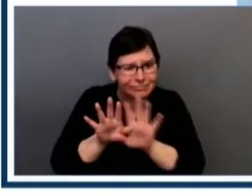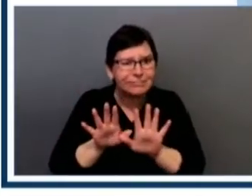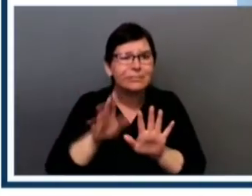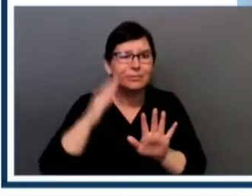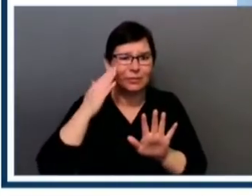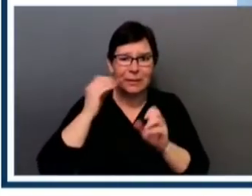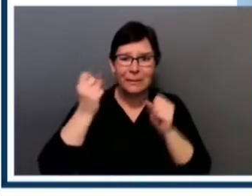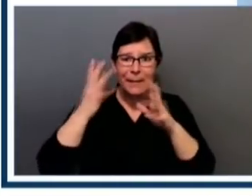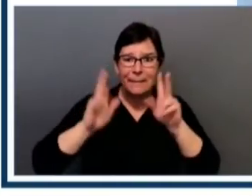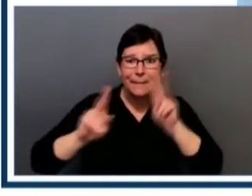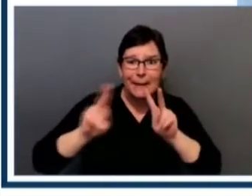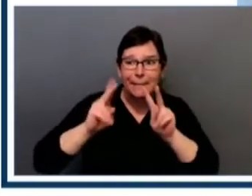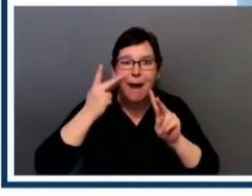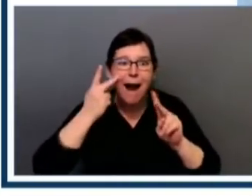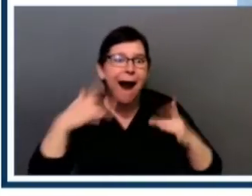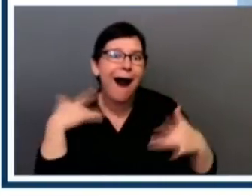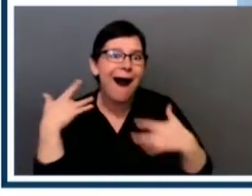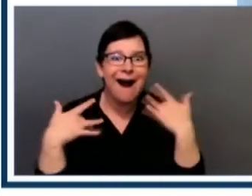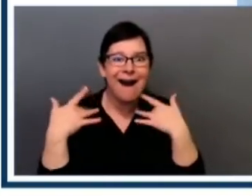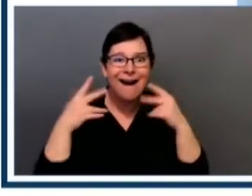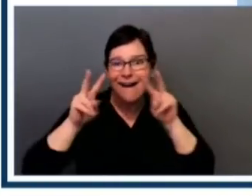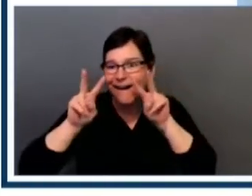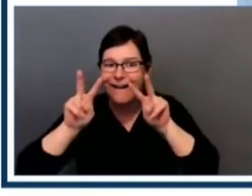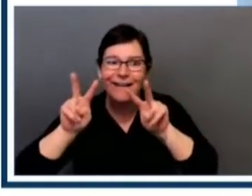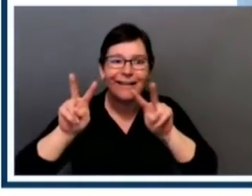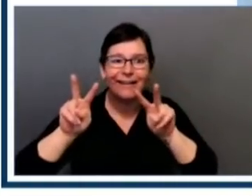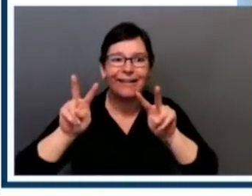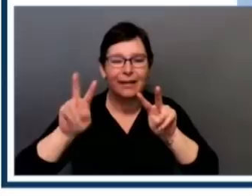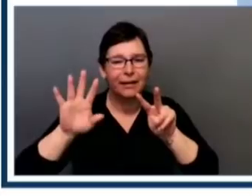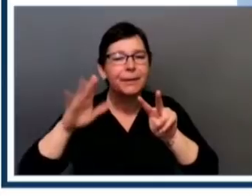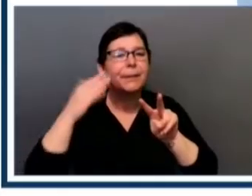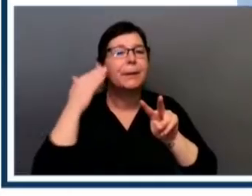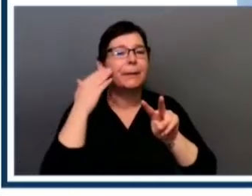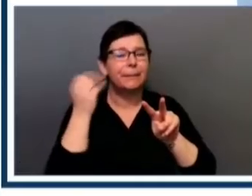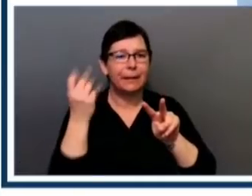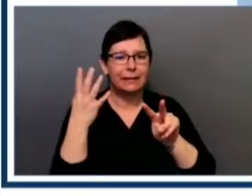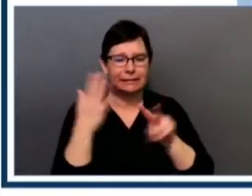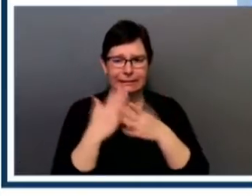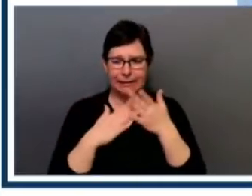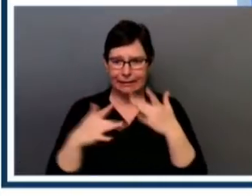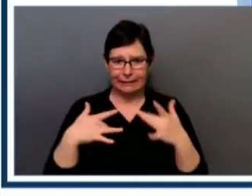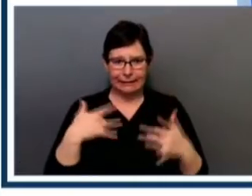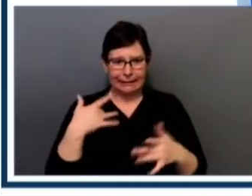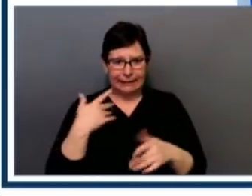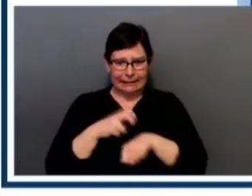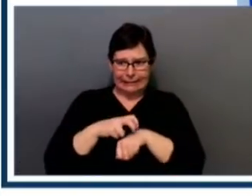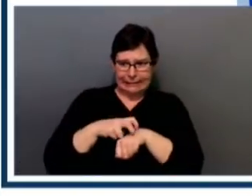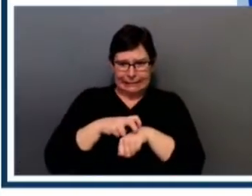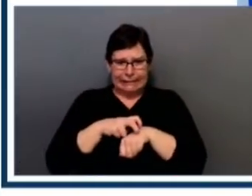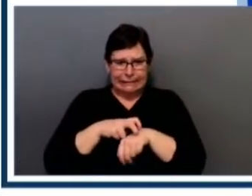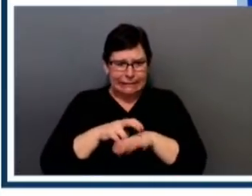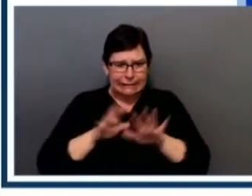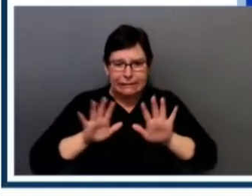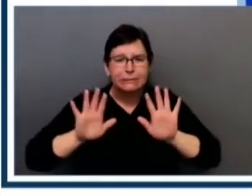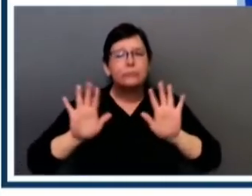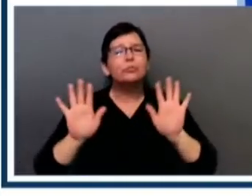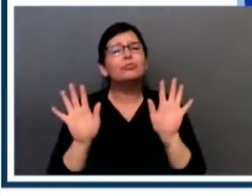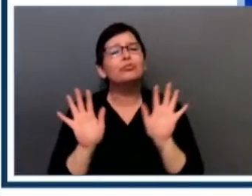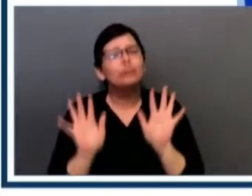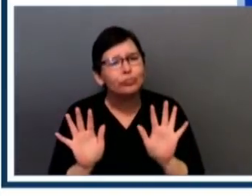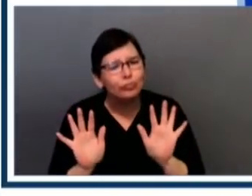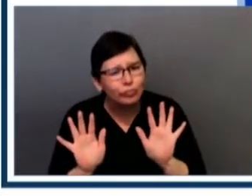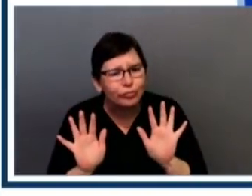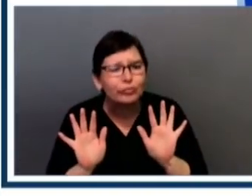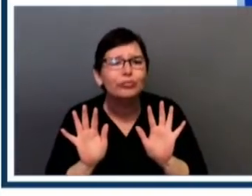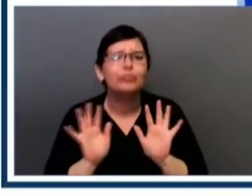many others who will be extremely nervous by that news. But no matter the emotions you are experiencing right now, we can all agree that this has